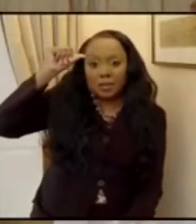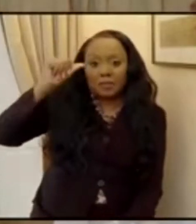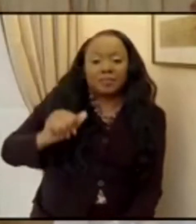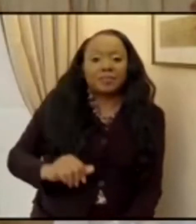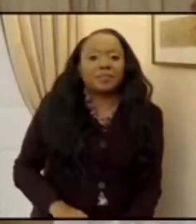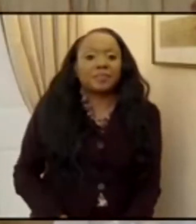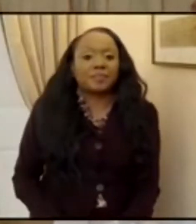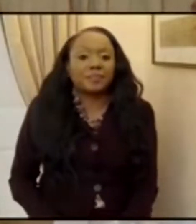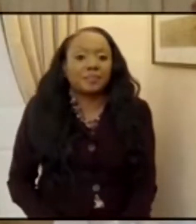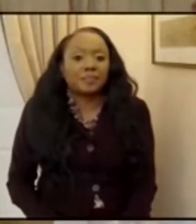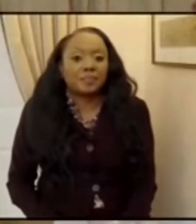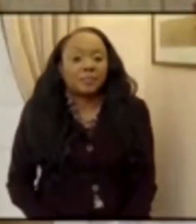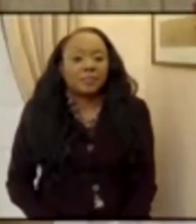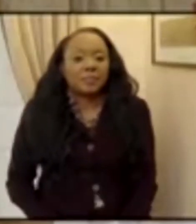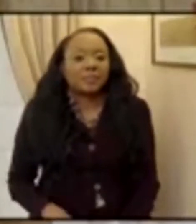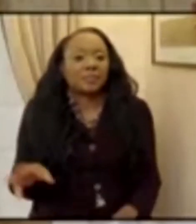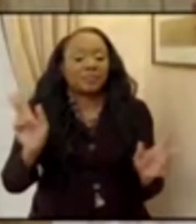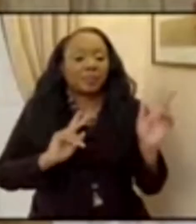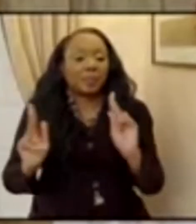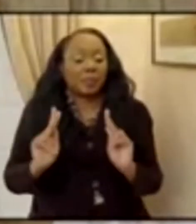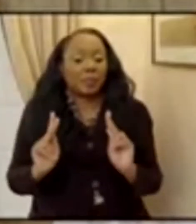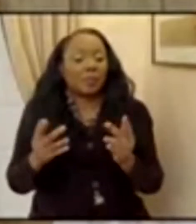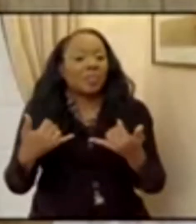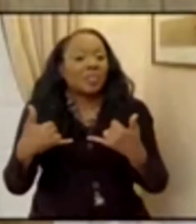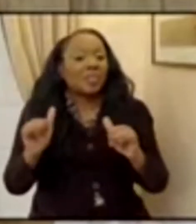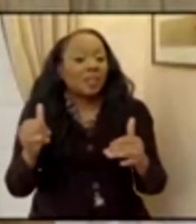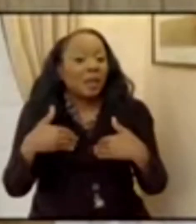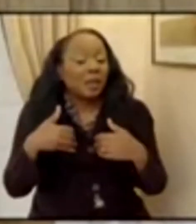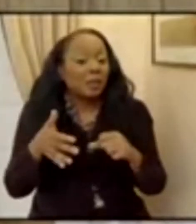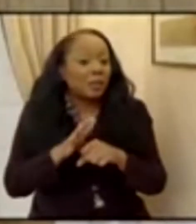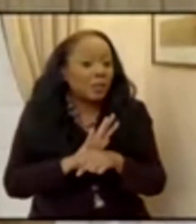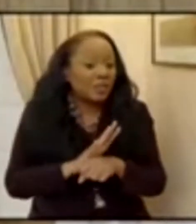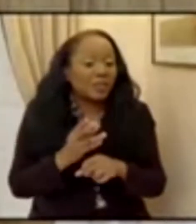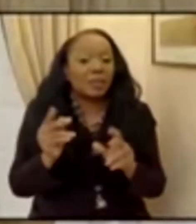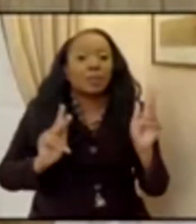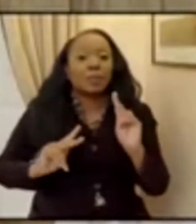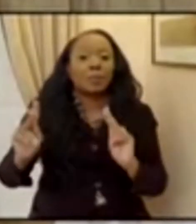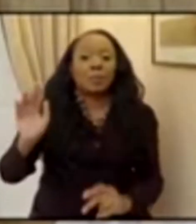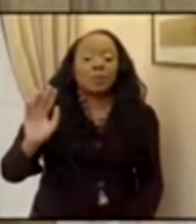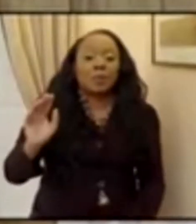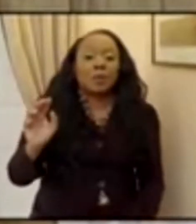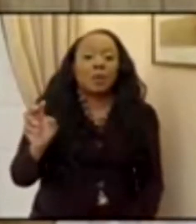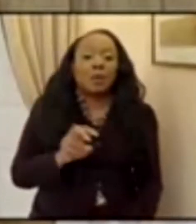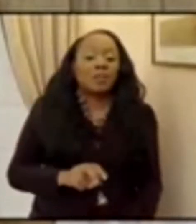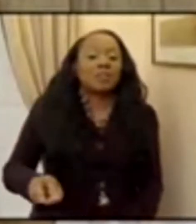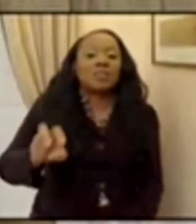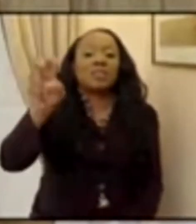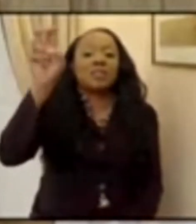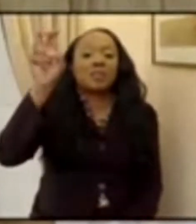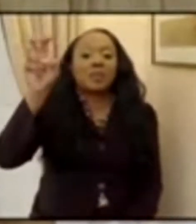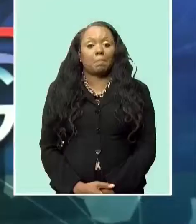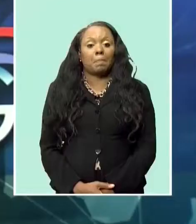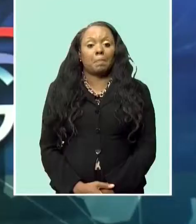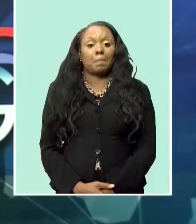course persons who have COVID-19, as well as persons who are traveling on public transportation.